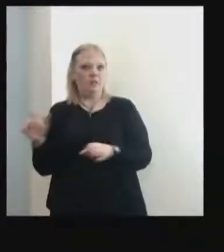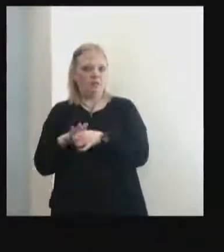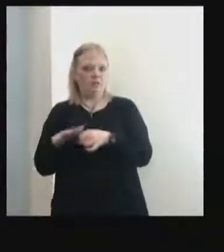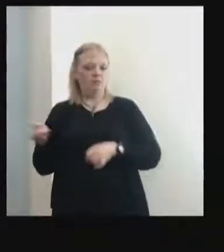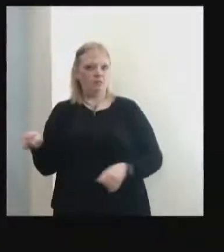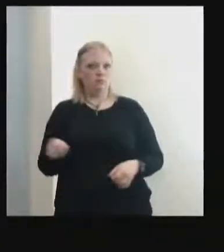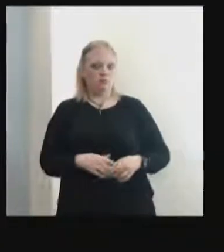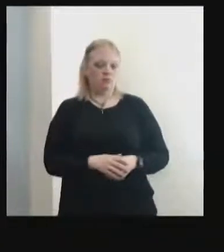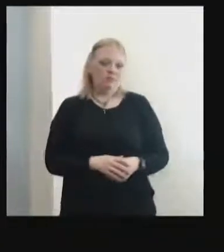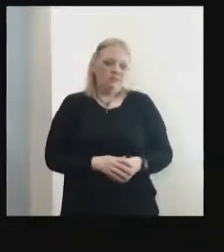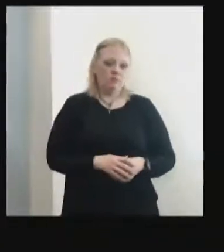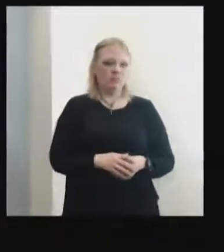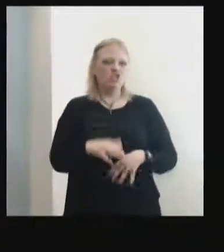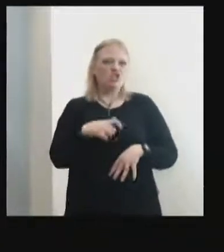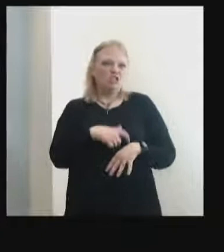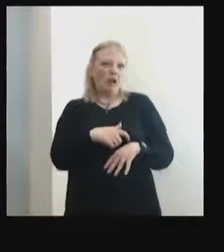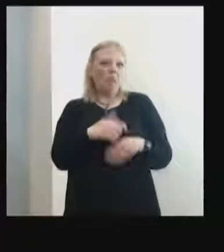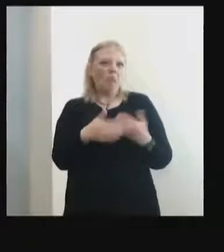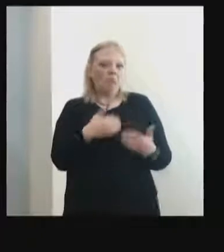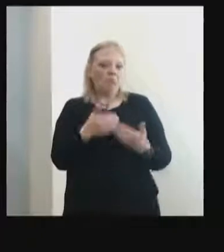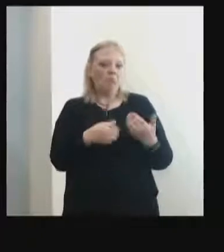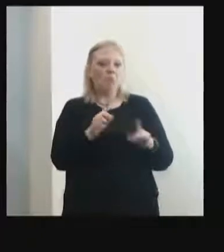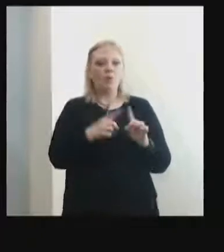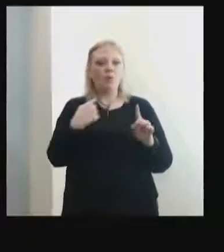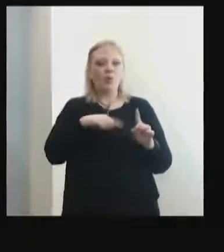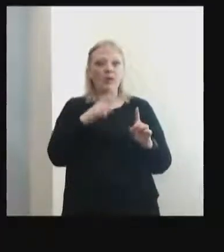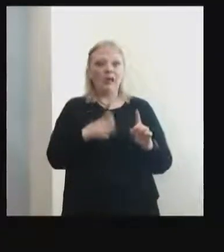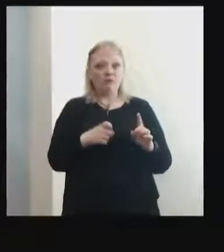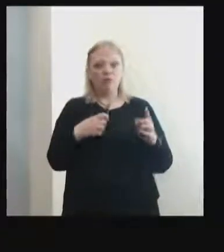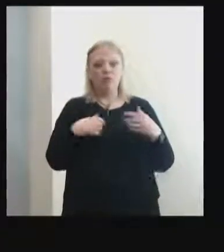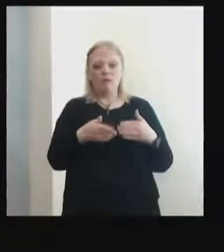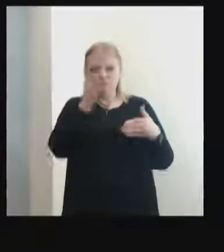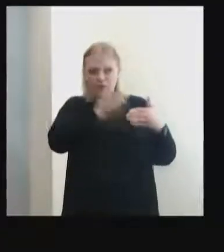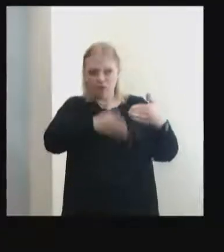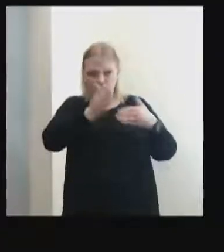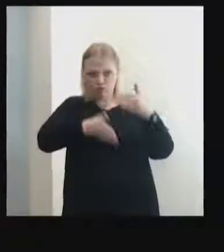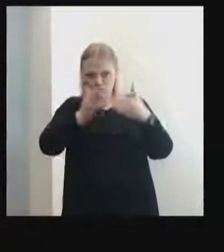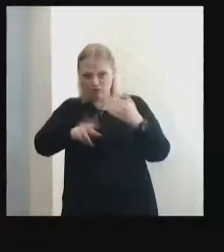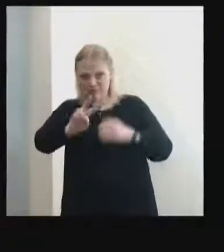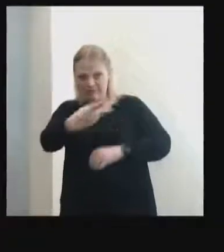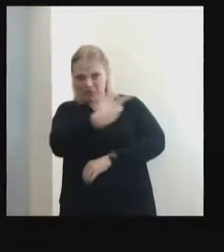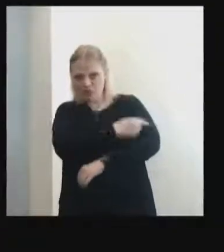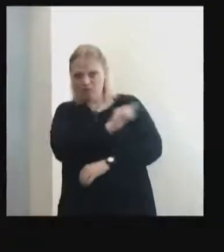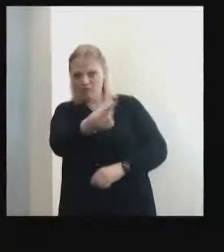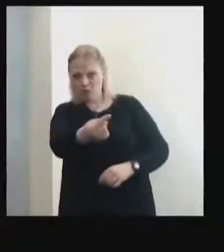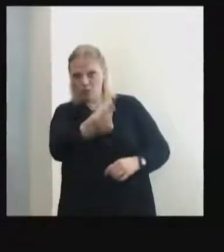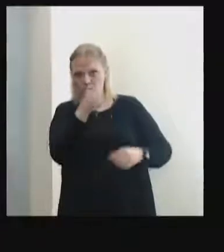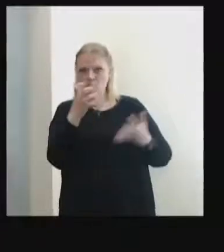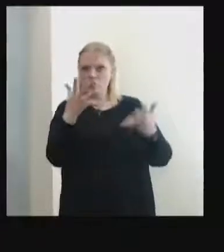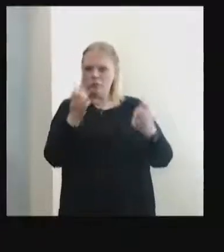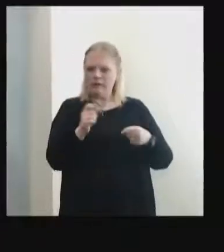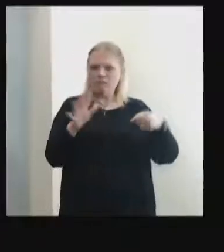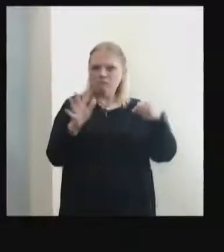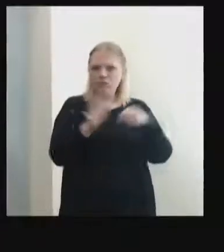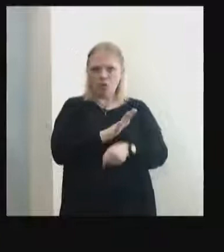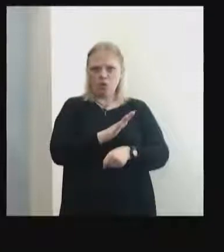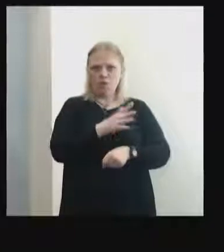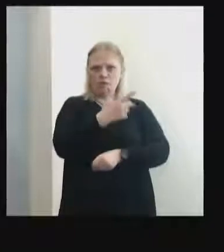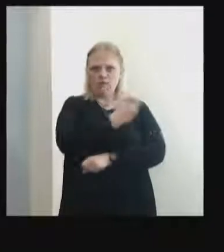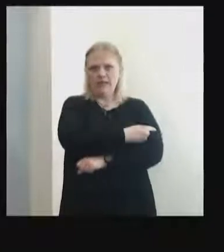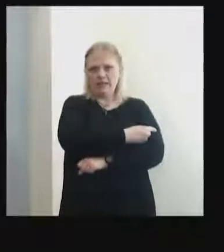you know, it's just a matter of time, but we have to get through giving everybody their second doses, because we want everybody to be fully